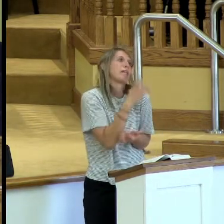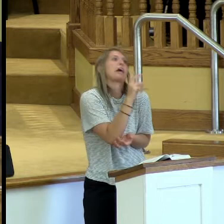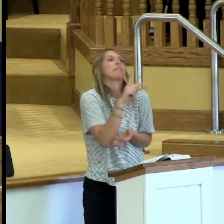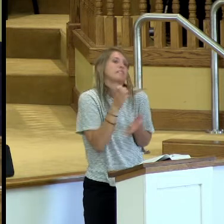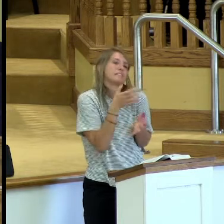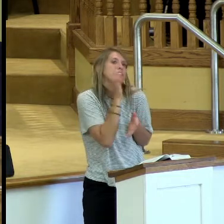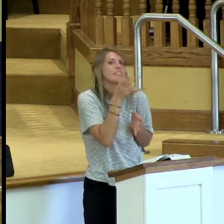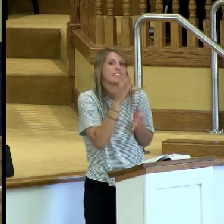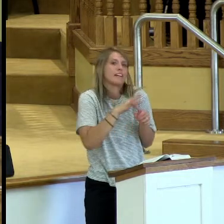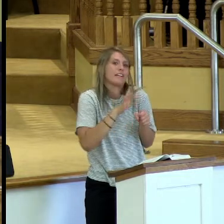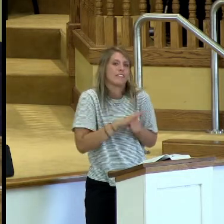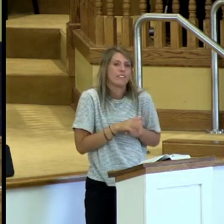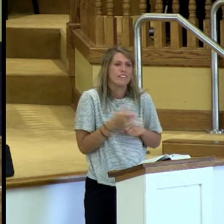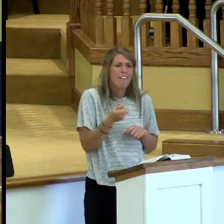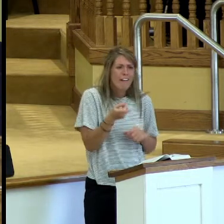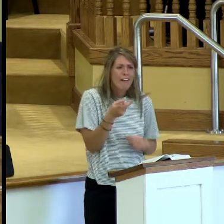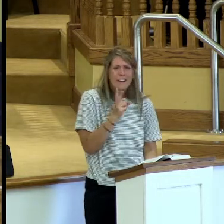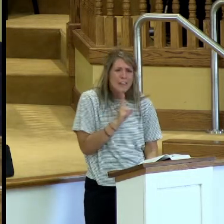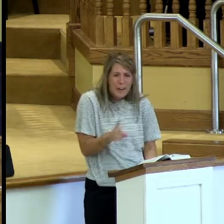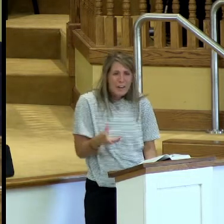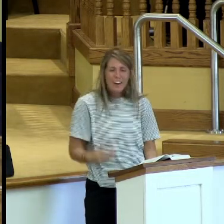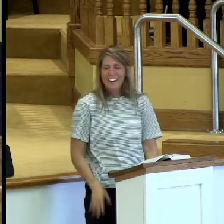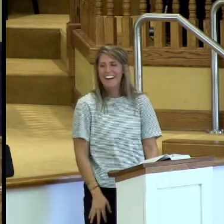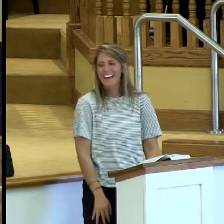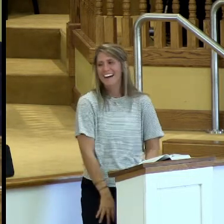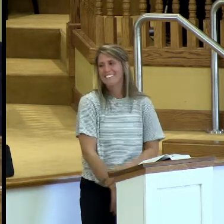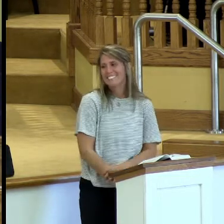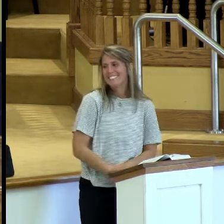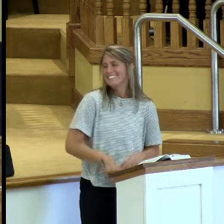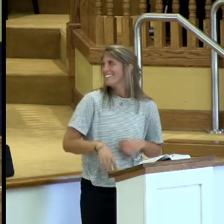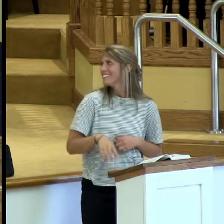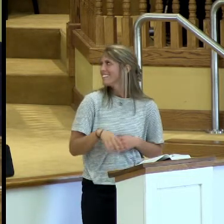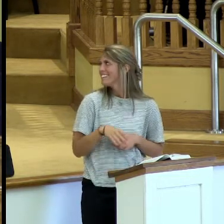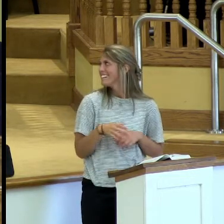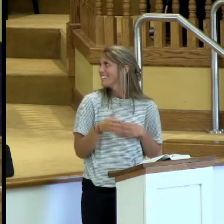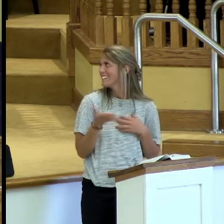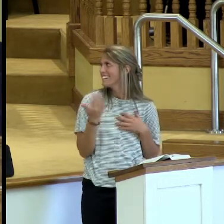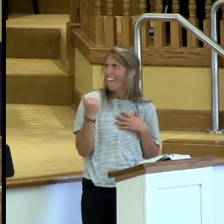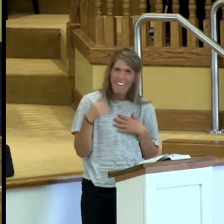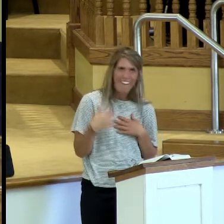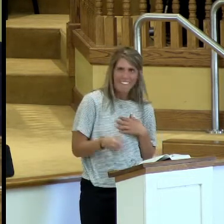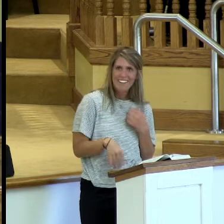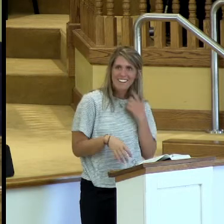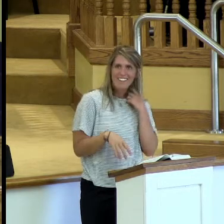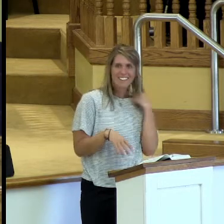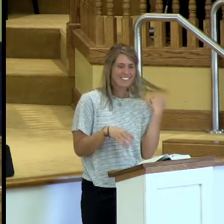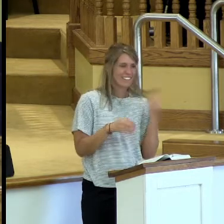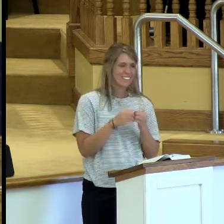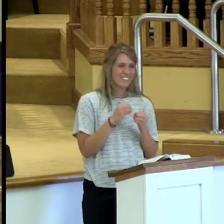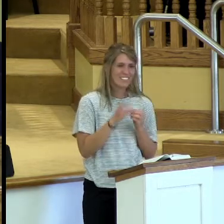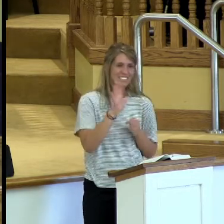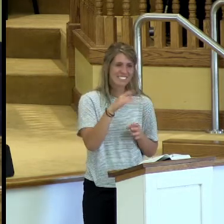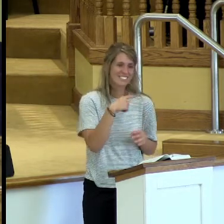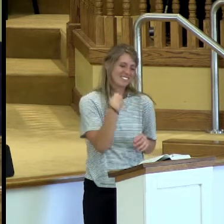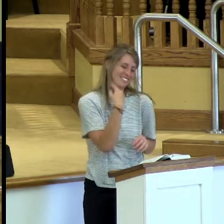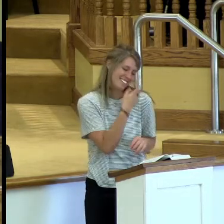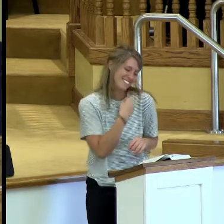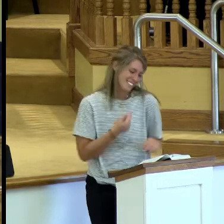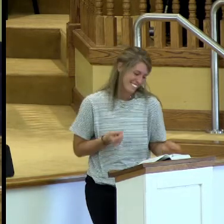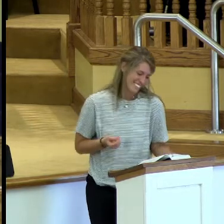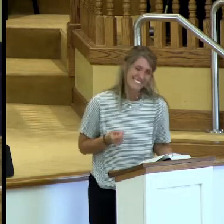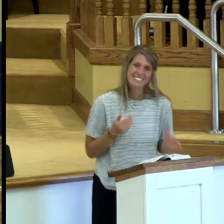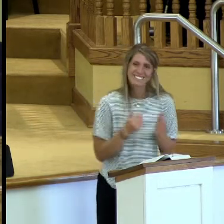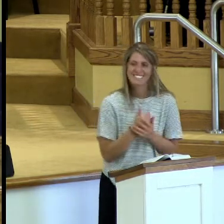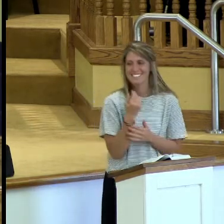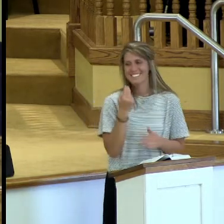like, dude, you're not even two. I'm like, come on, bro. Like, fix your face.